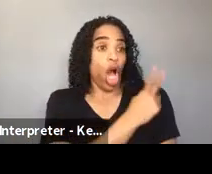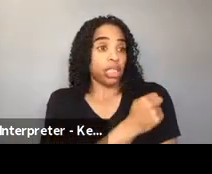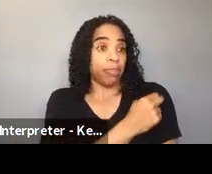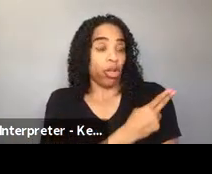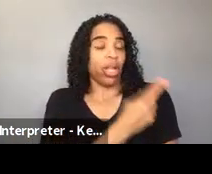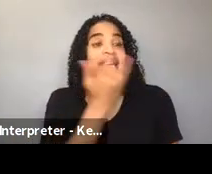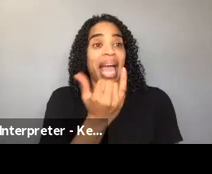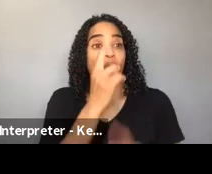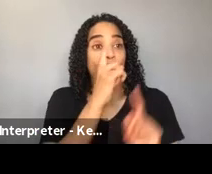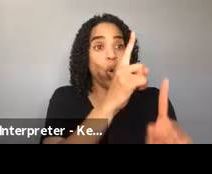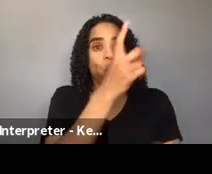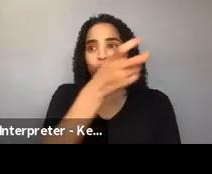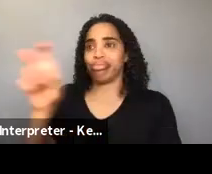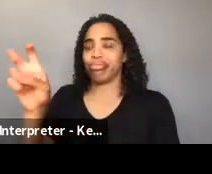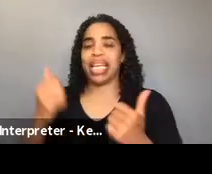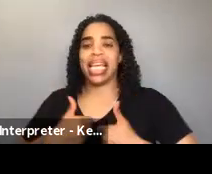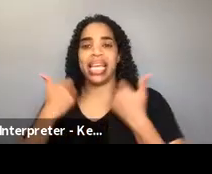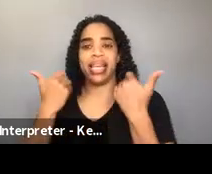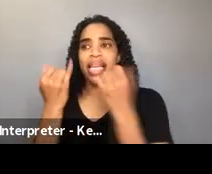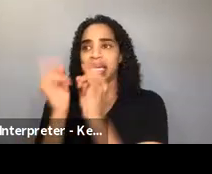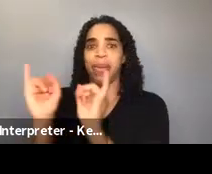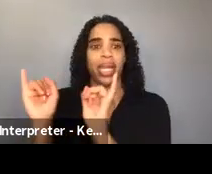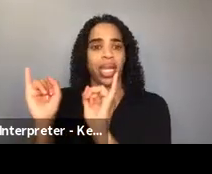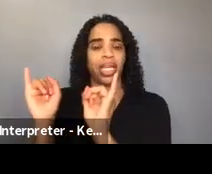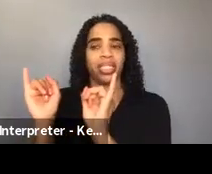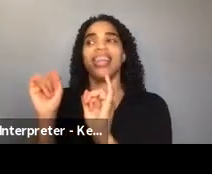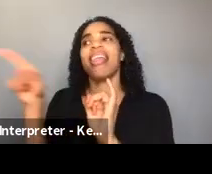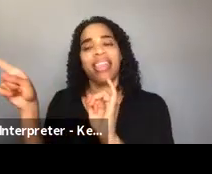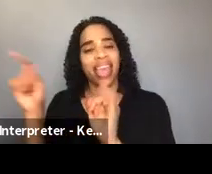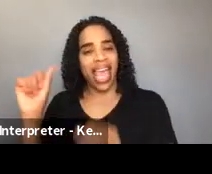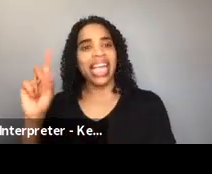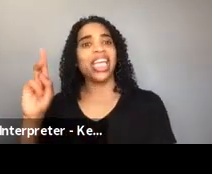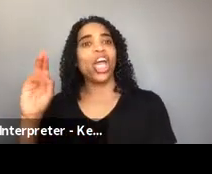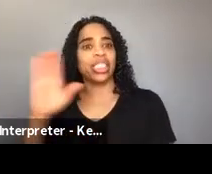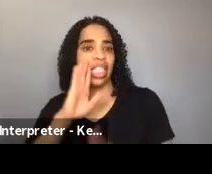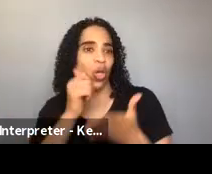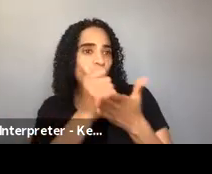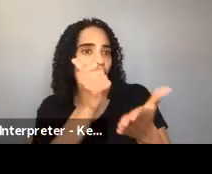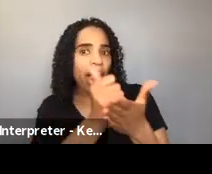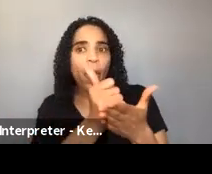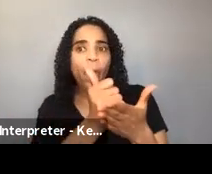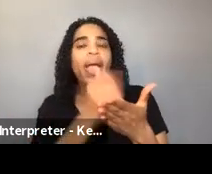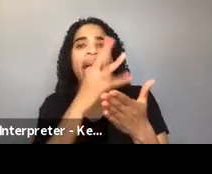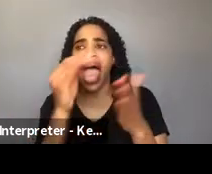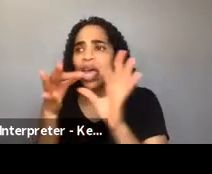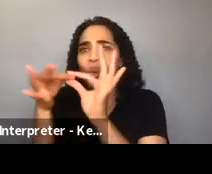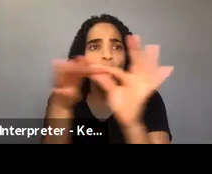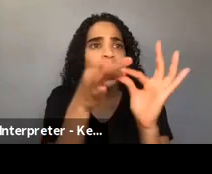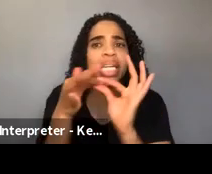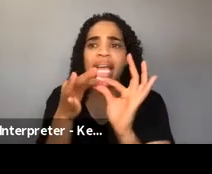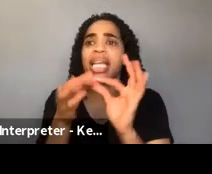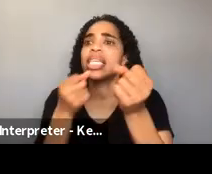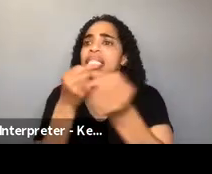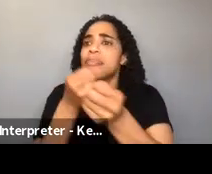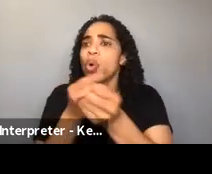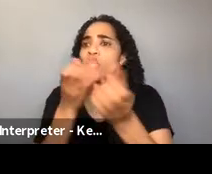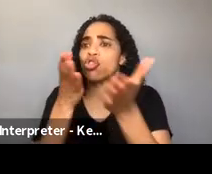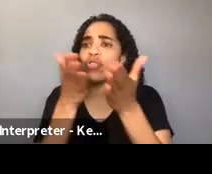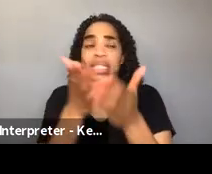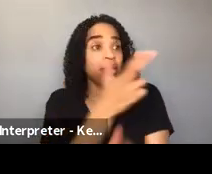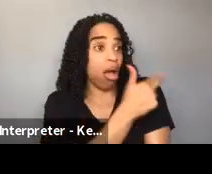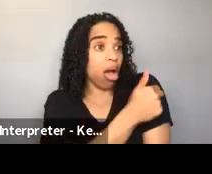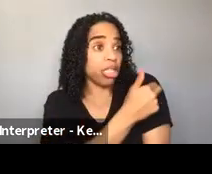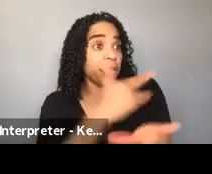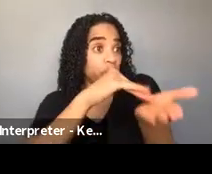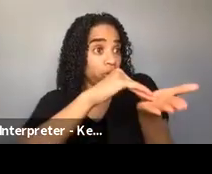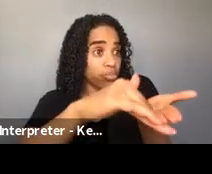living. An ADRC provider offers assistance to obtain and coordinate the support services that can facilitate